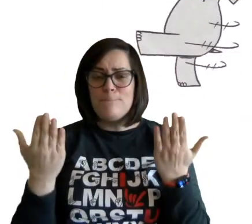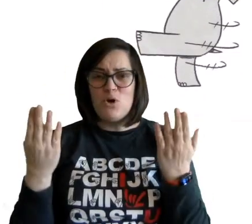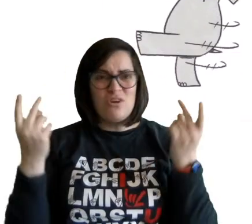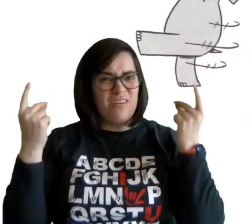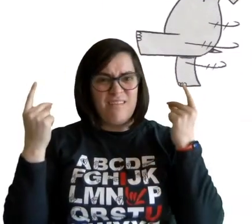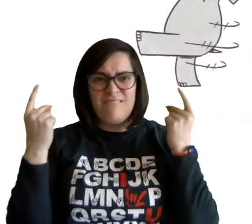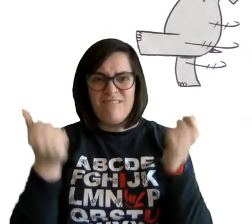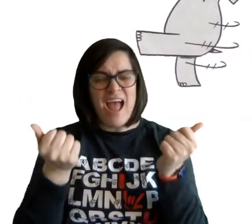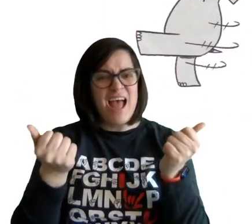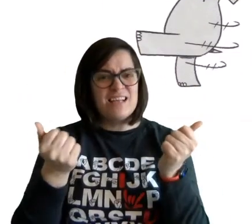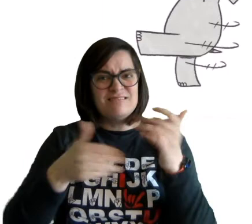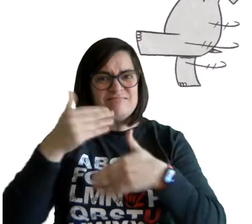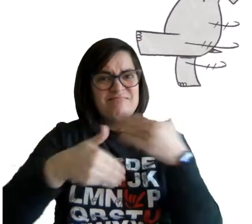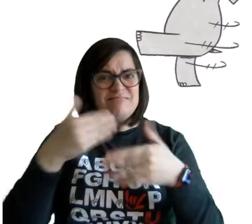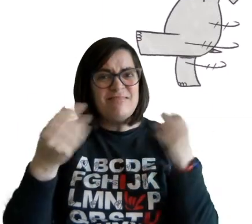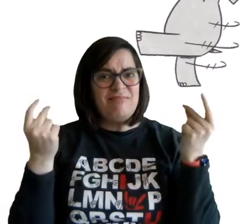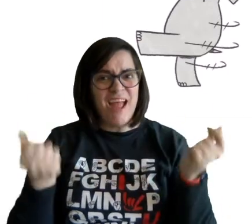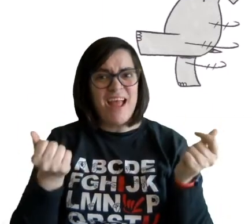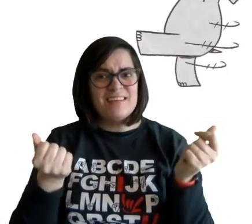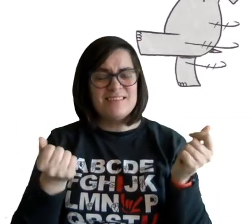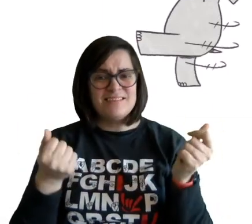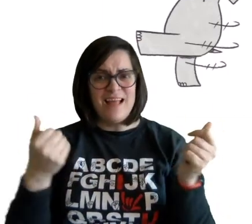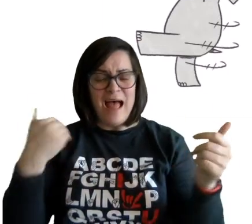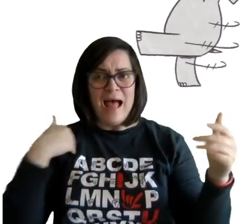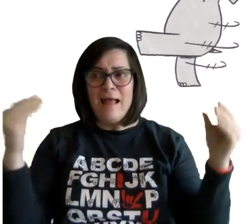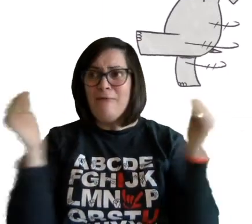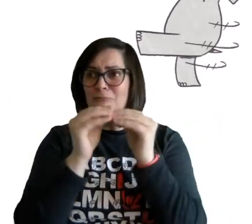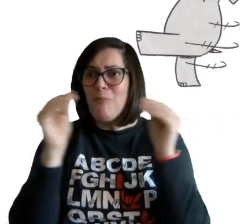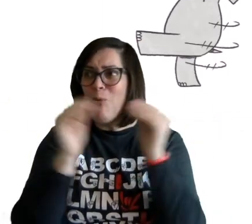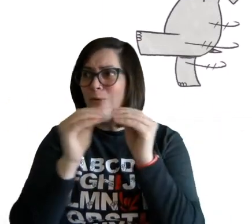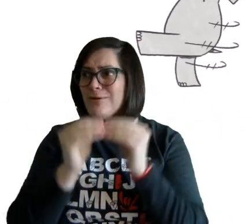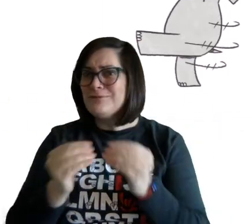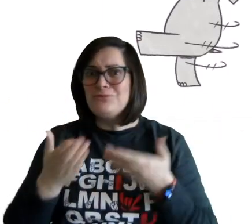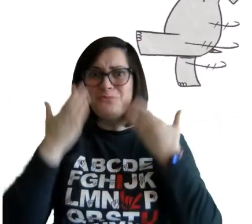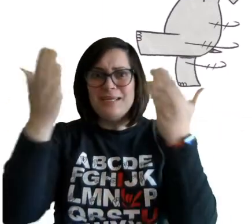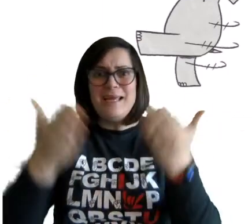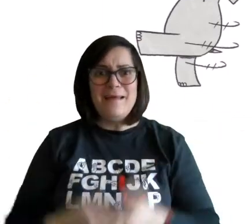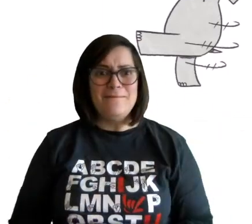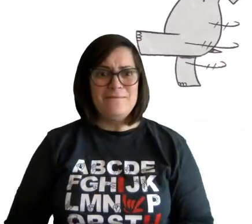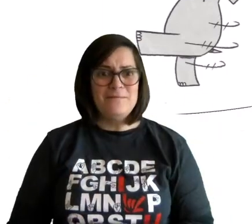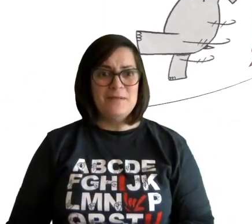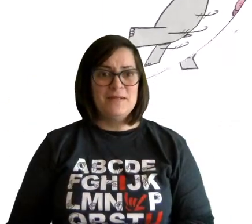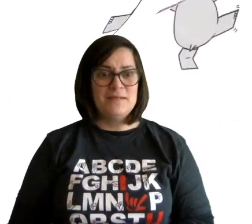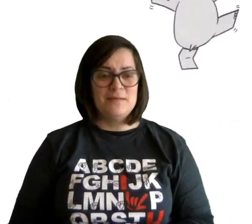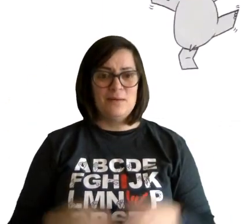This book is going too fast. I have more to give.